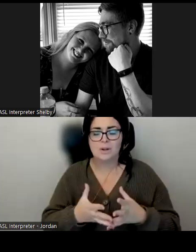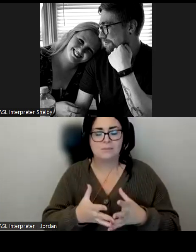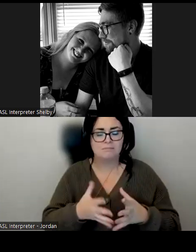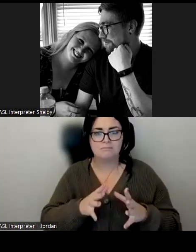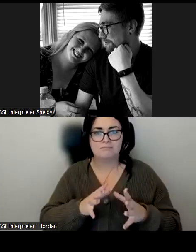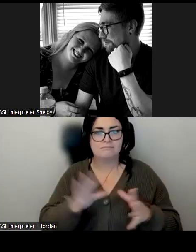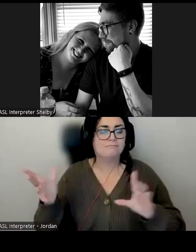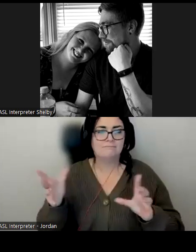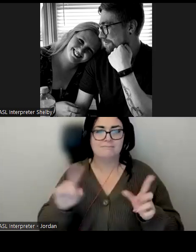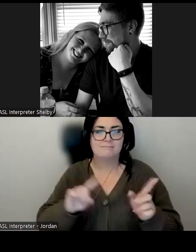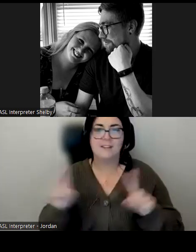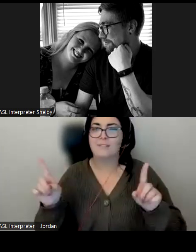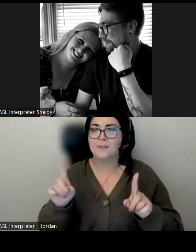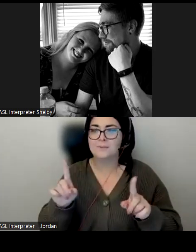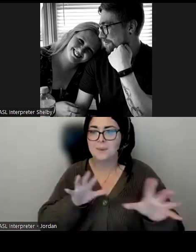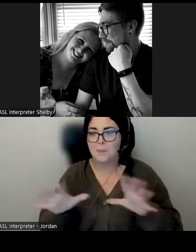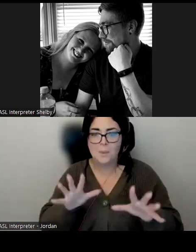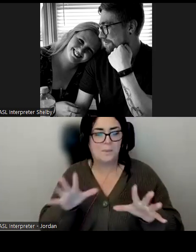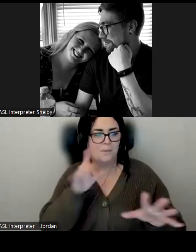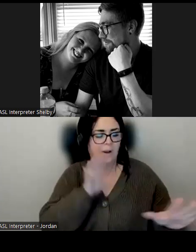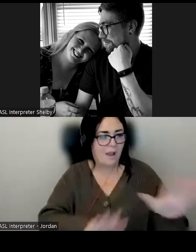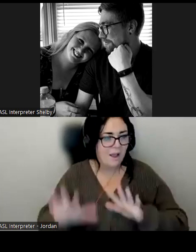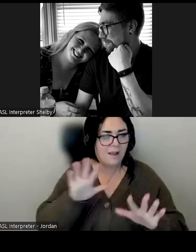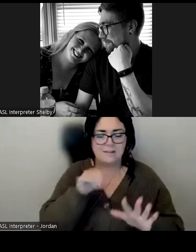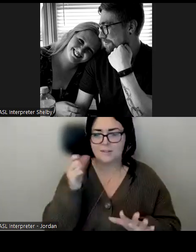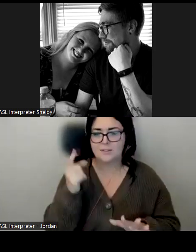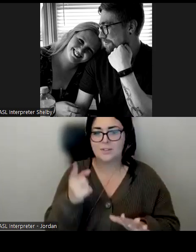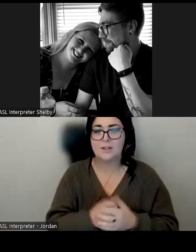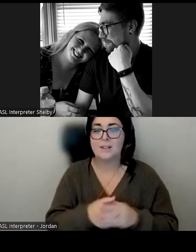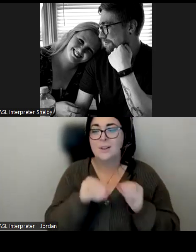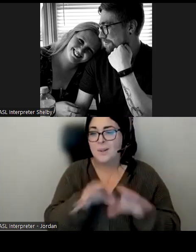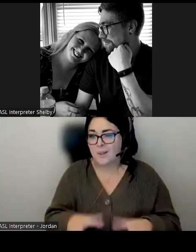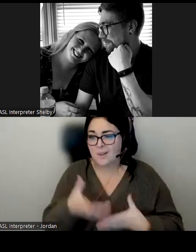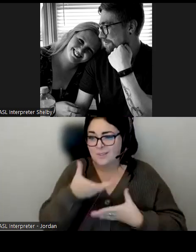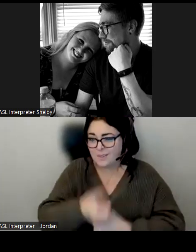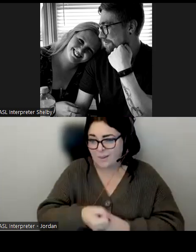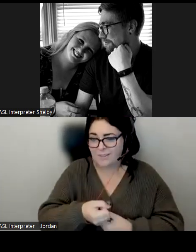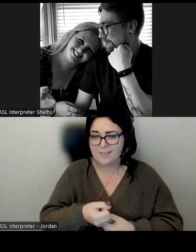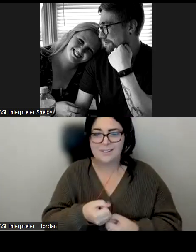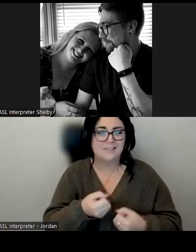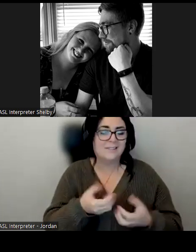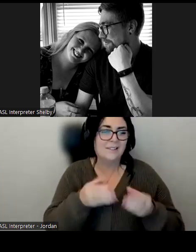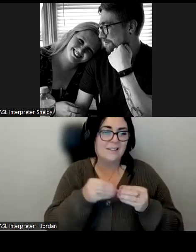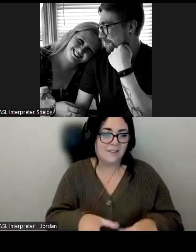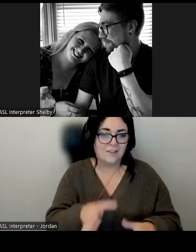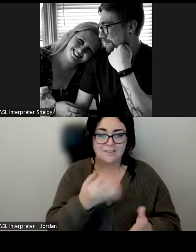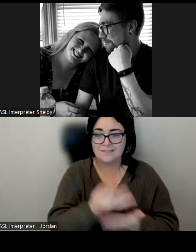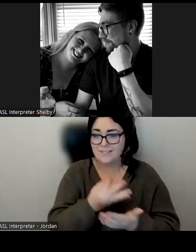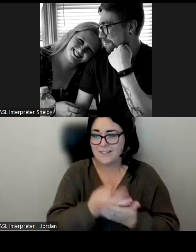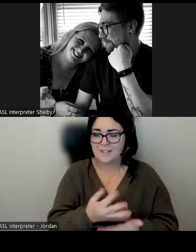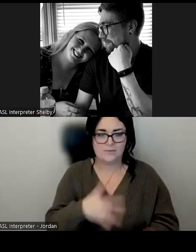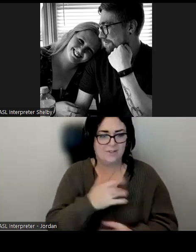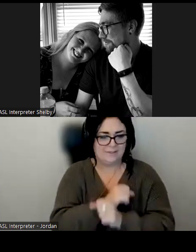And a loss of confidence, a loss of financial security. There's so many ways